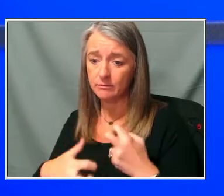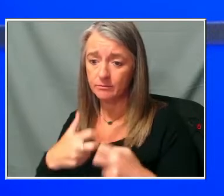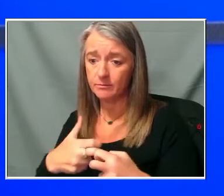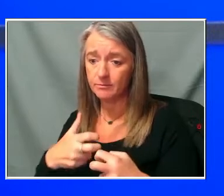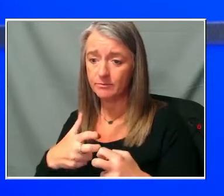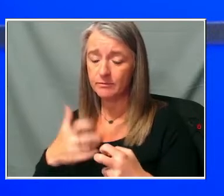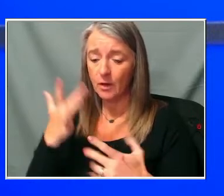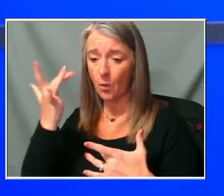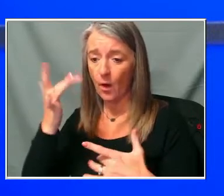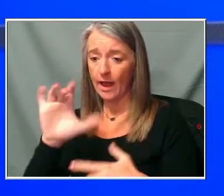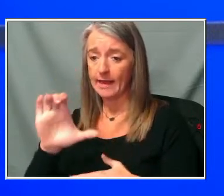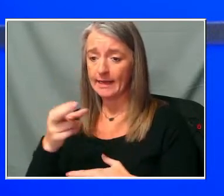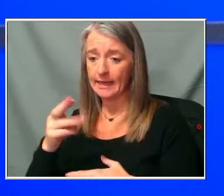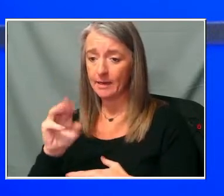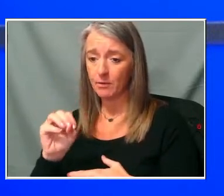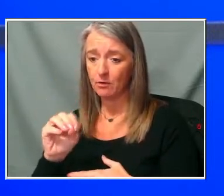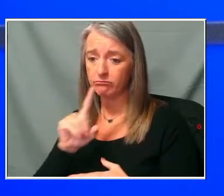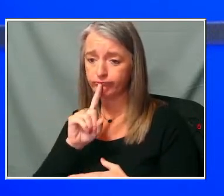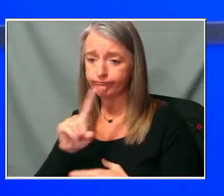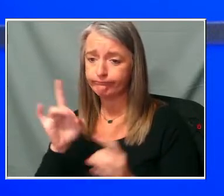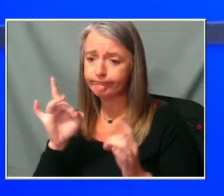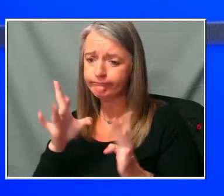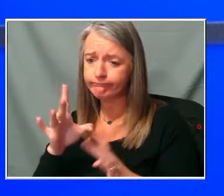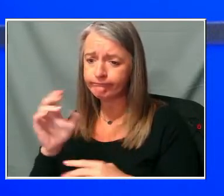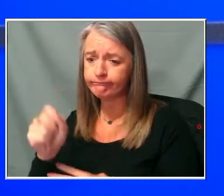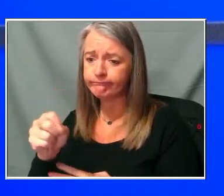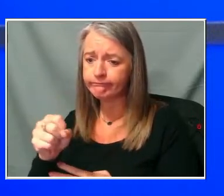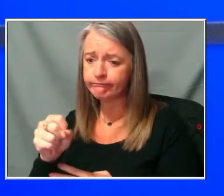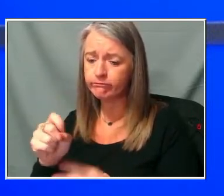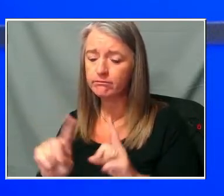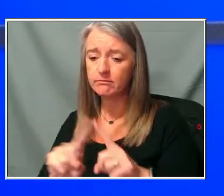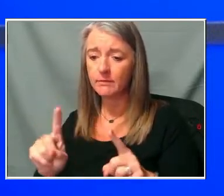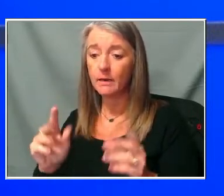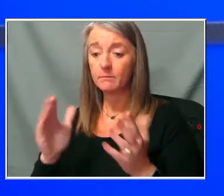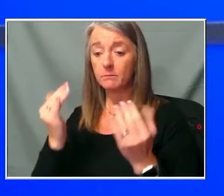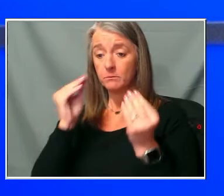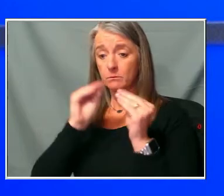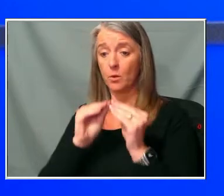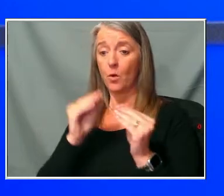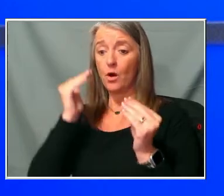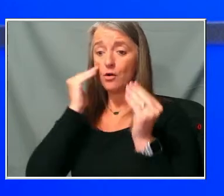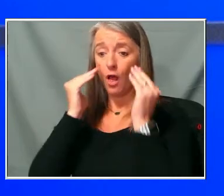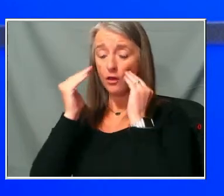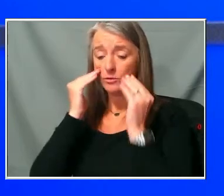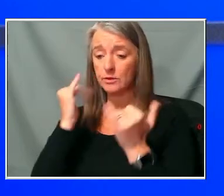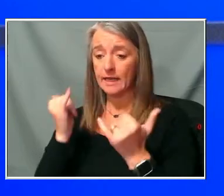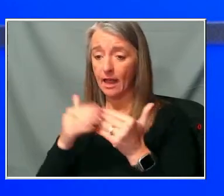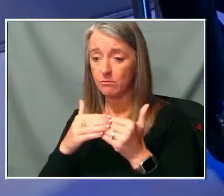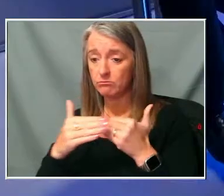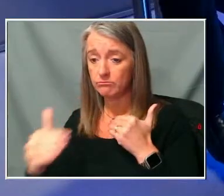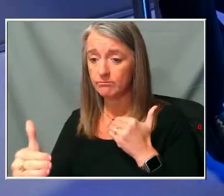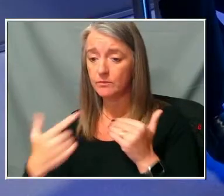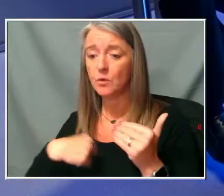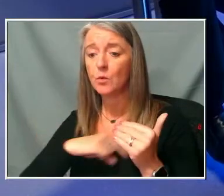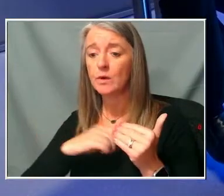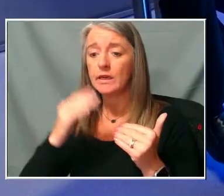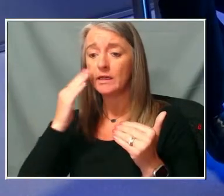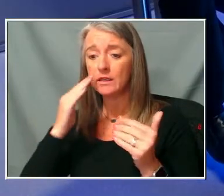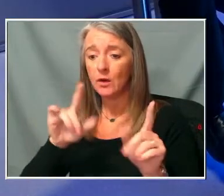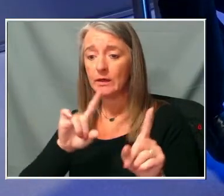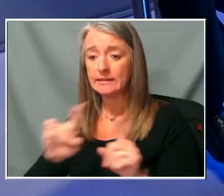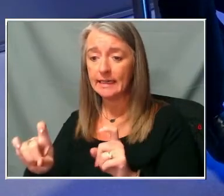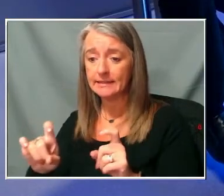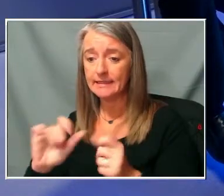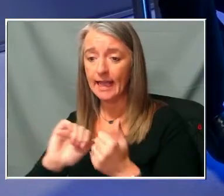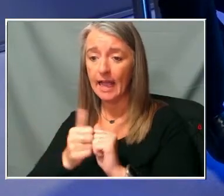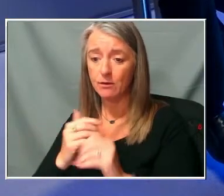my chemotherapy? Absolutely. But are they more knowledgeable for it now and going, we know what we need to test for. How do we